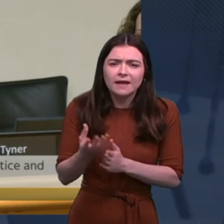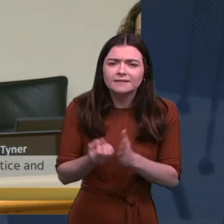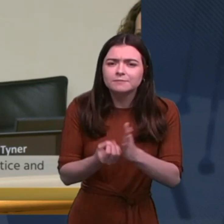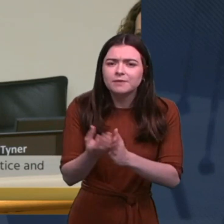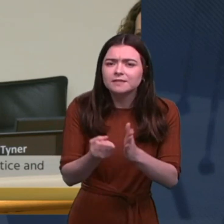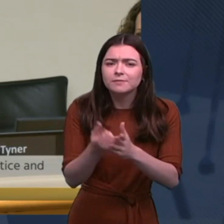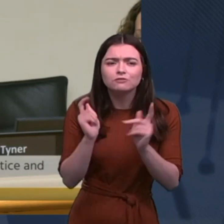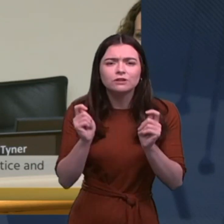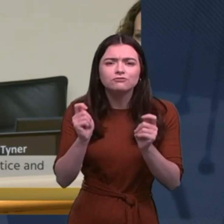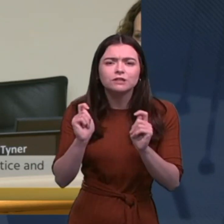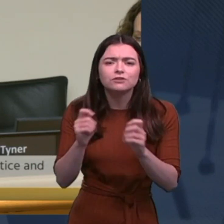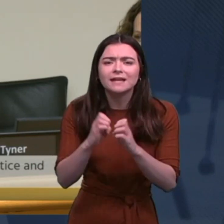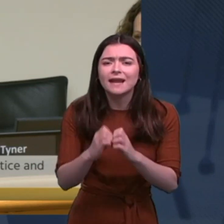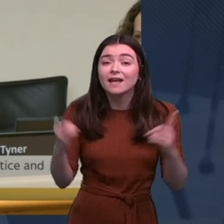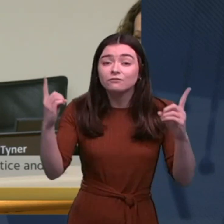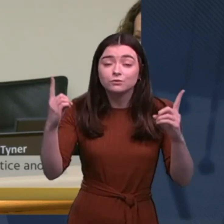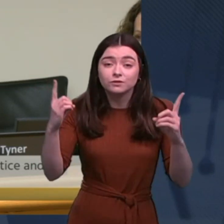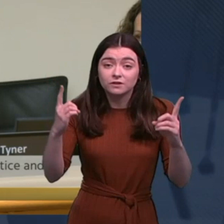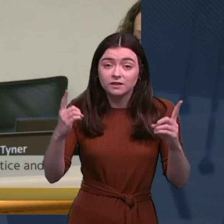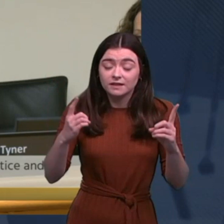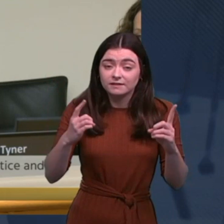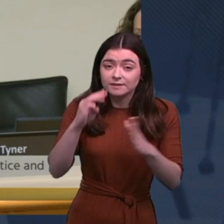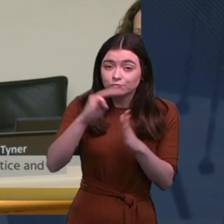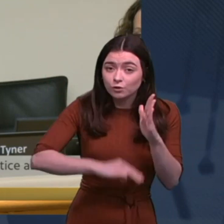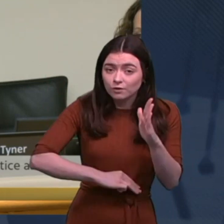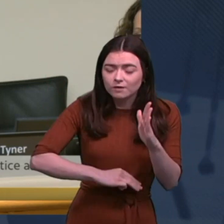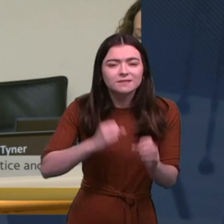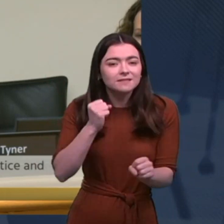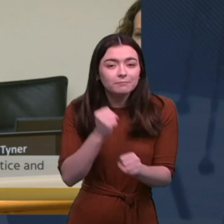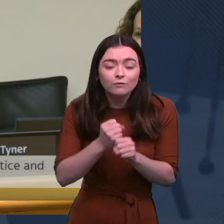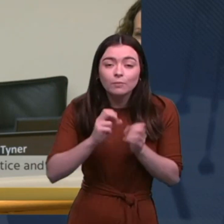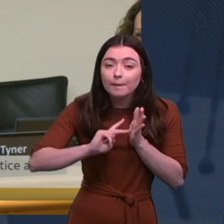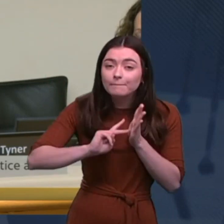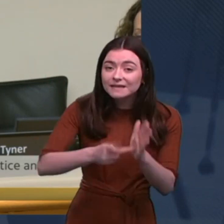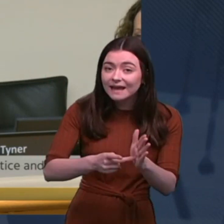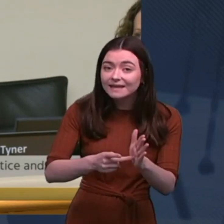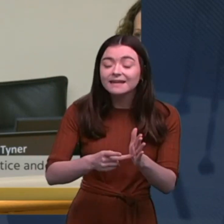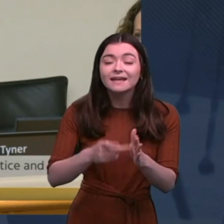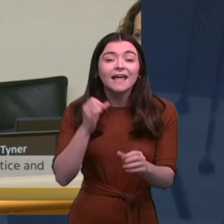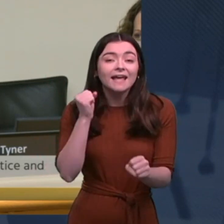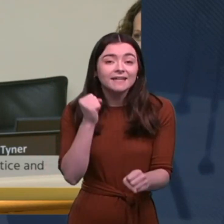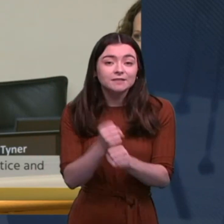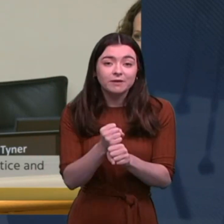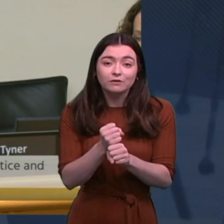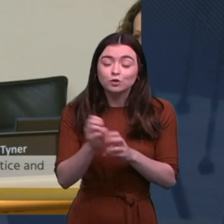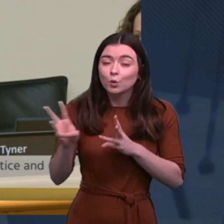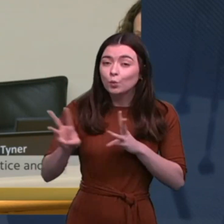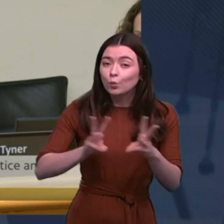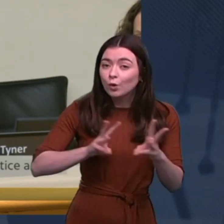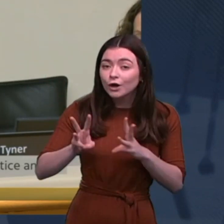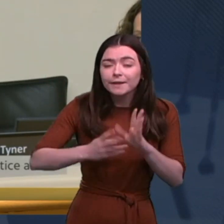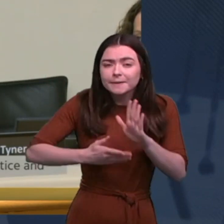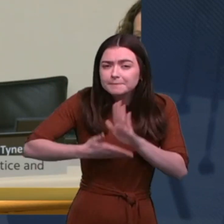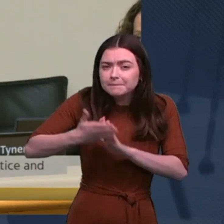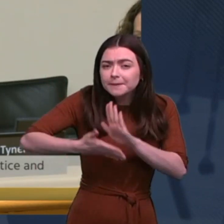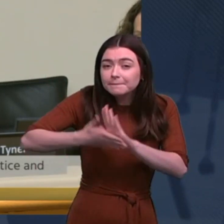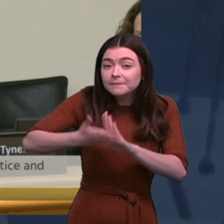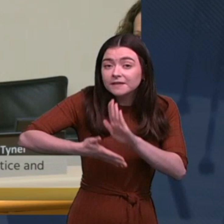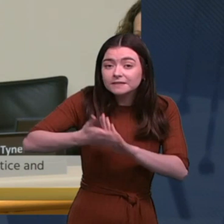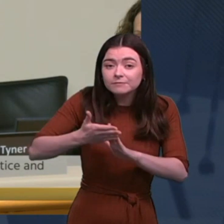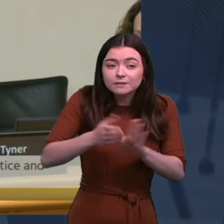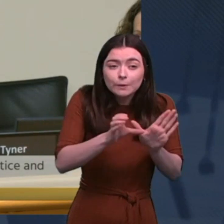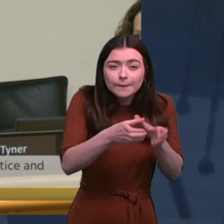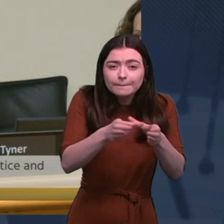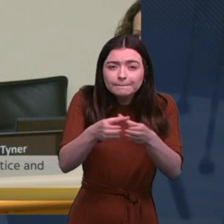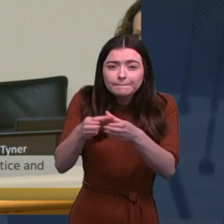everyone trained in these parenting programmes. It's about the planning. It's about working to build